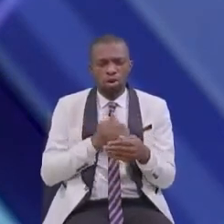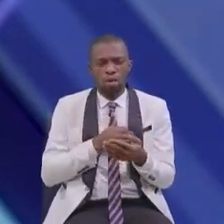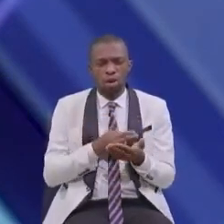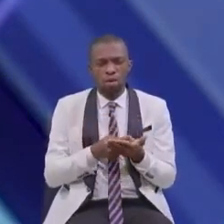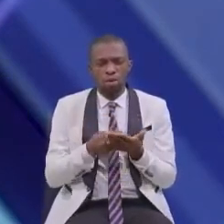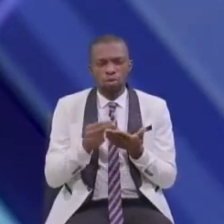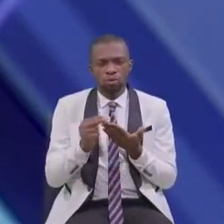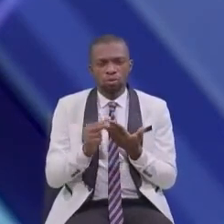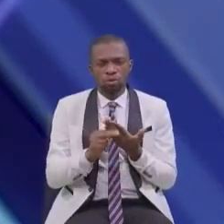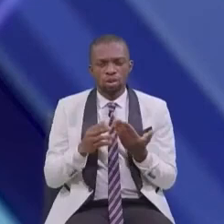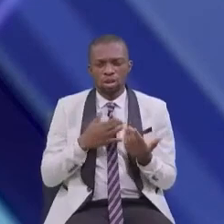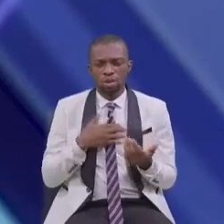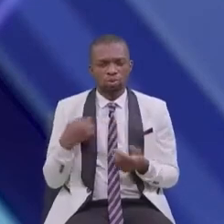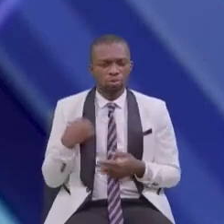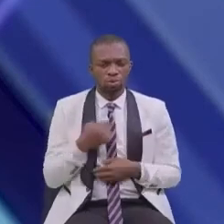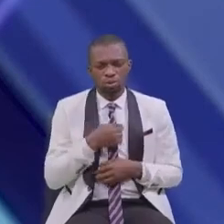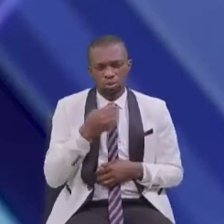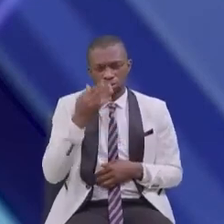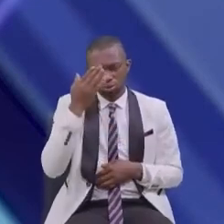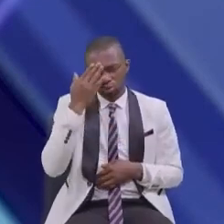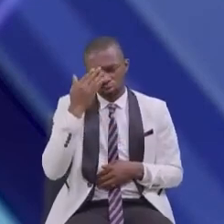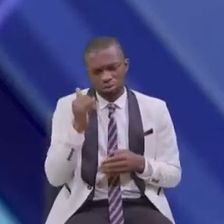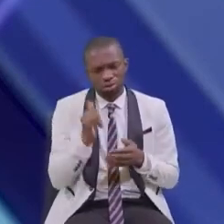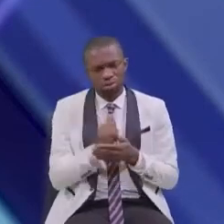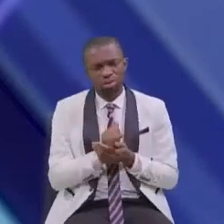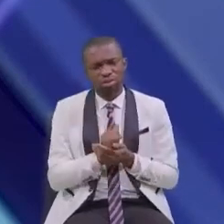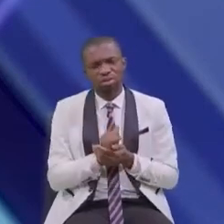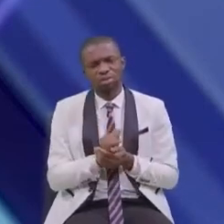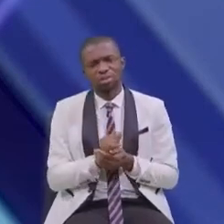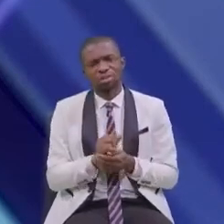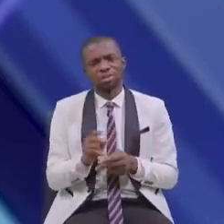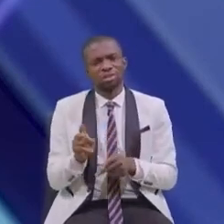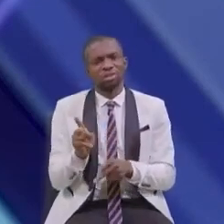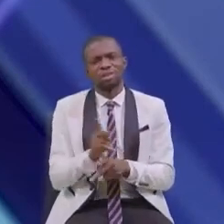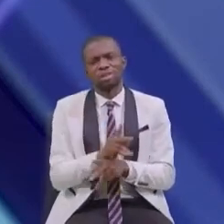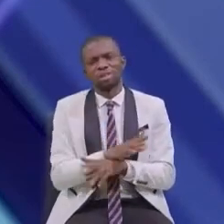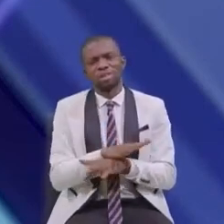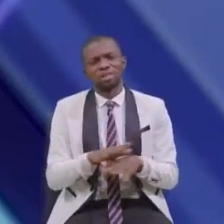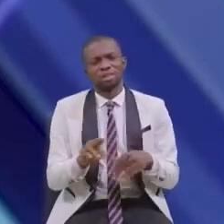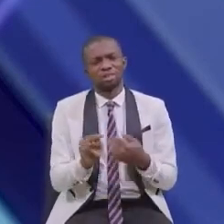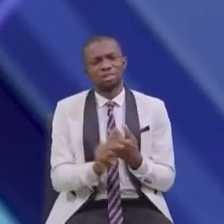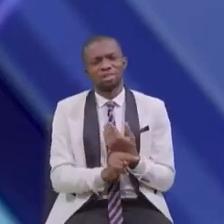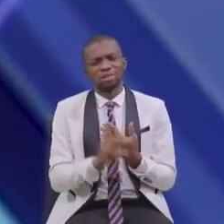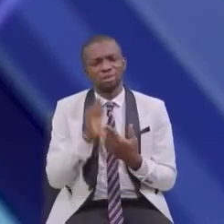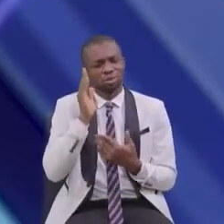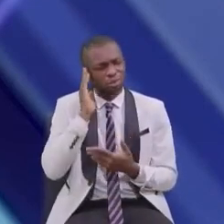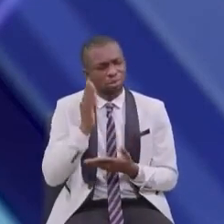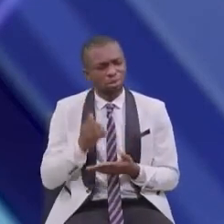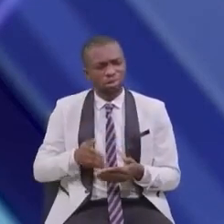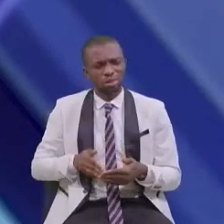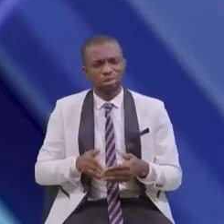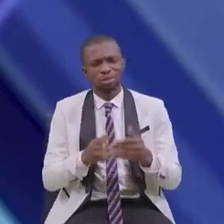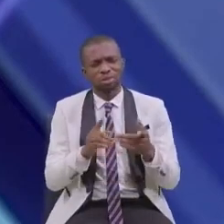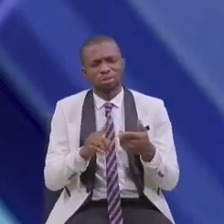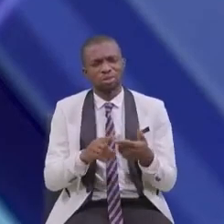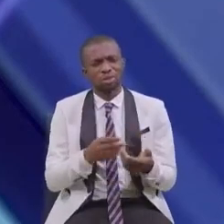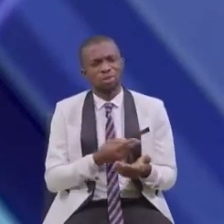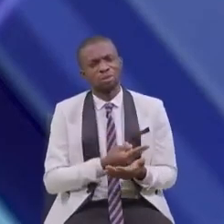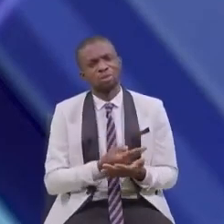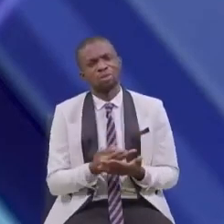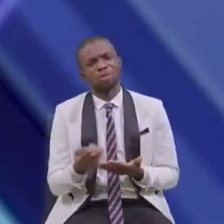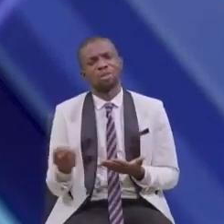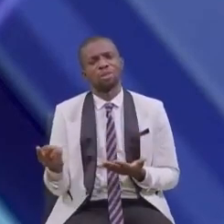And we know that carelessness will lead to failure,